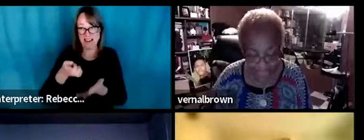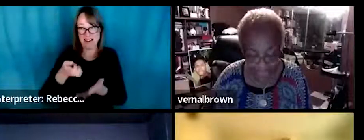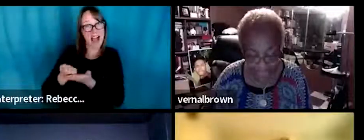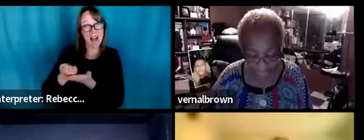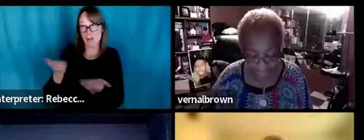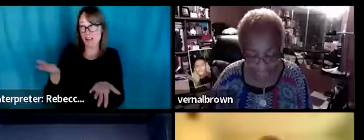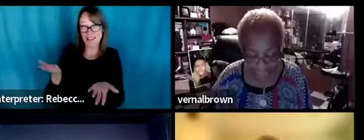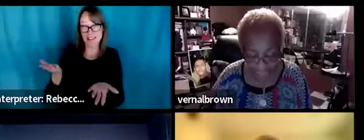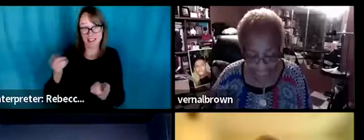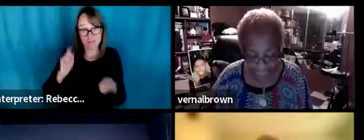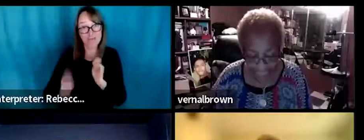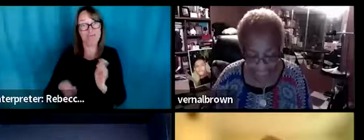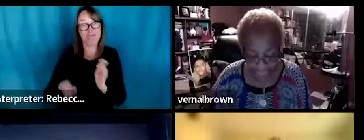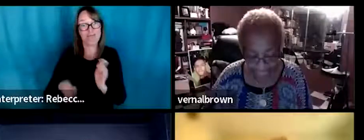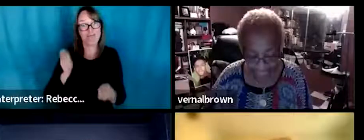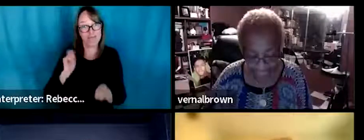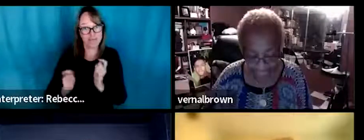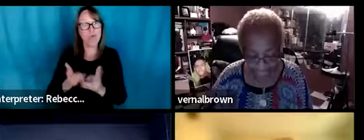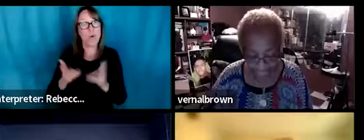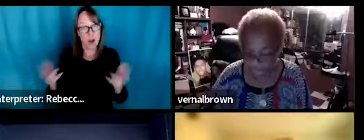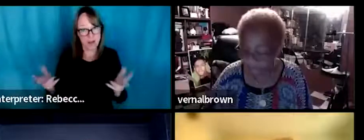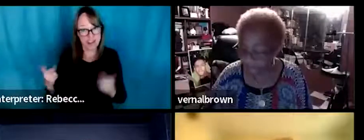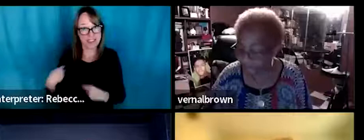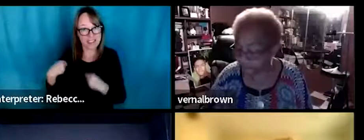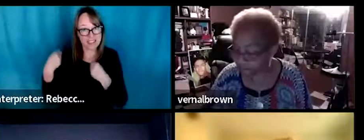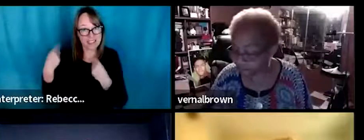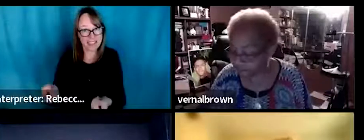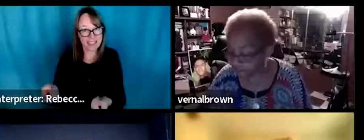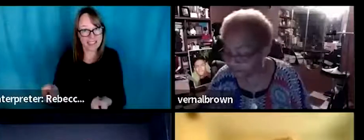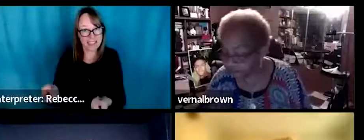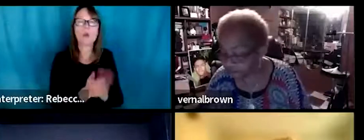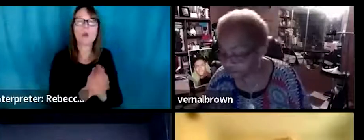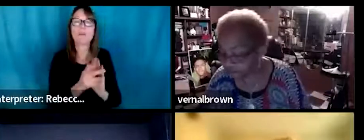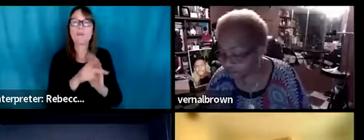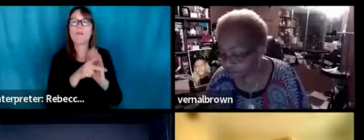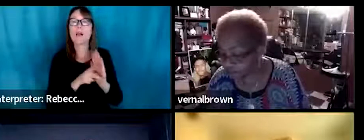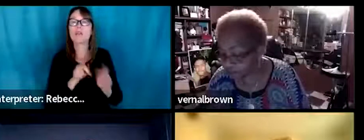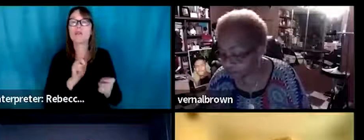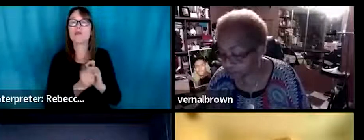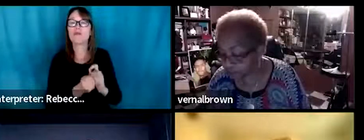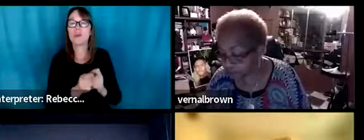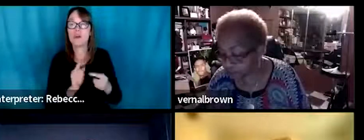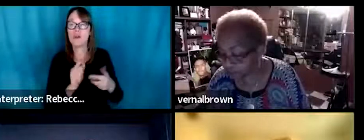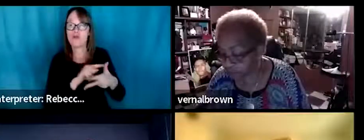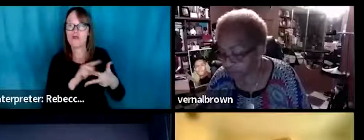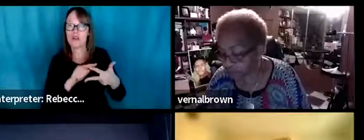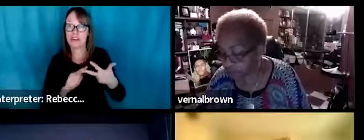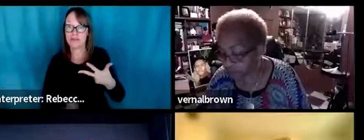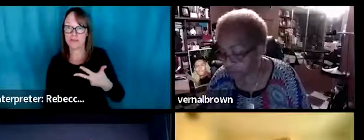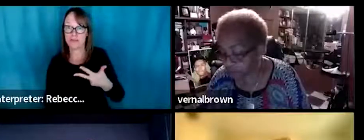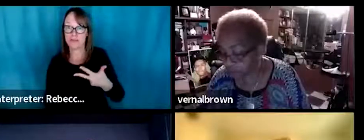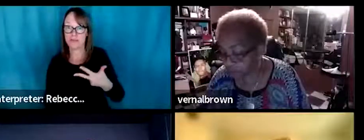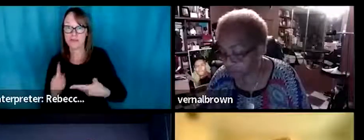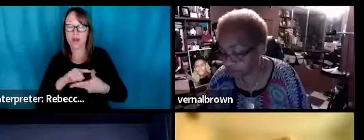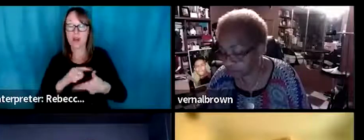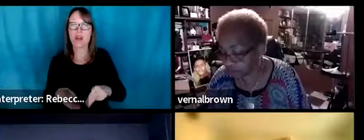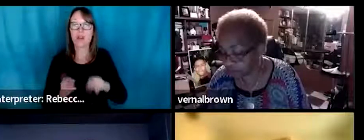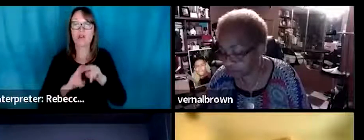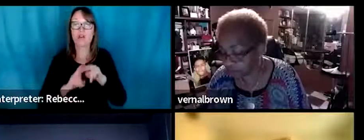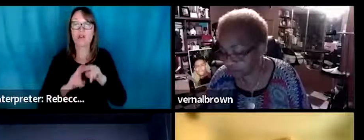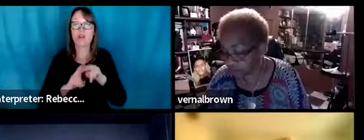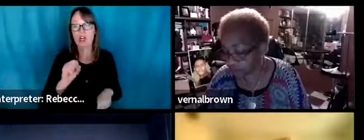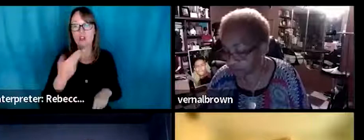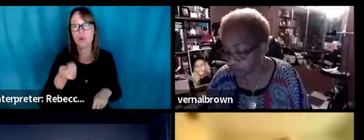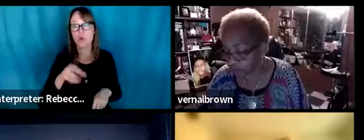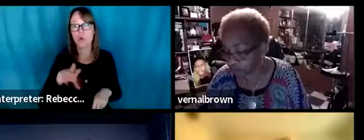request, we are proposing policy revisions in three areas. Number one, to increase the thresholds for contracts requiring approval by the